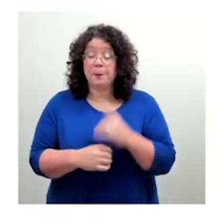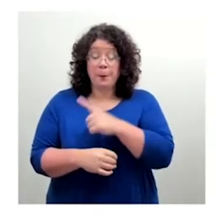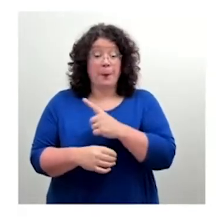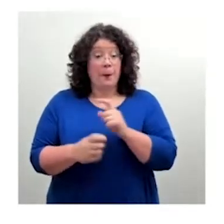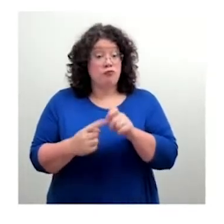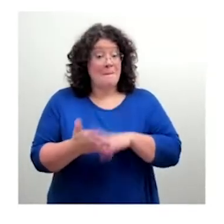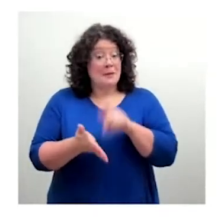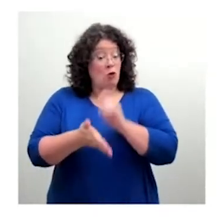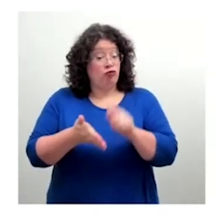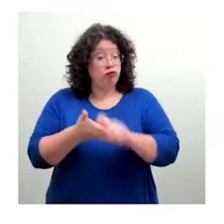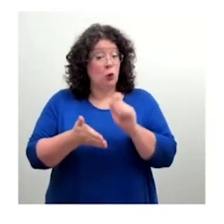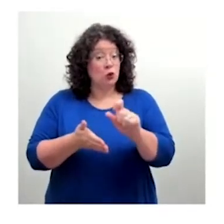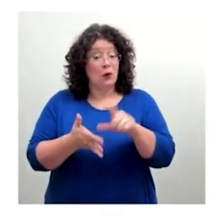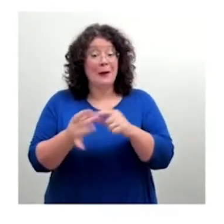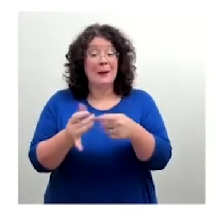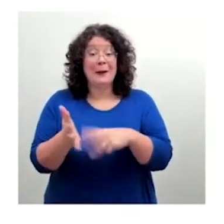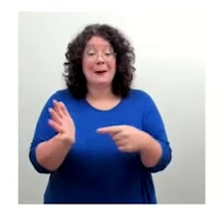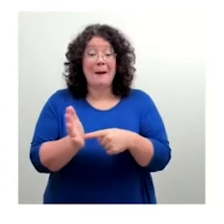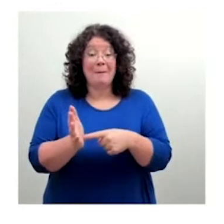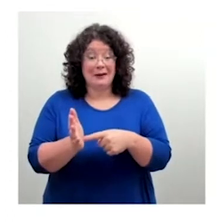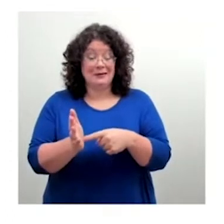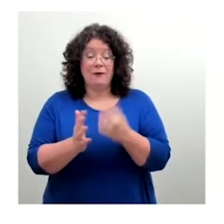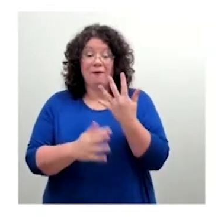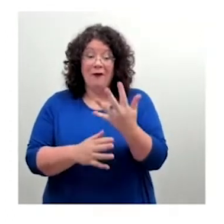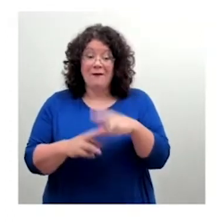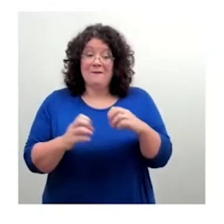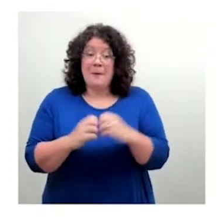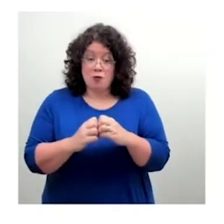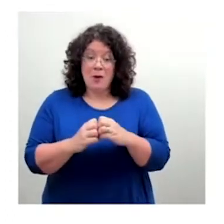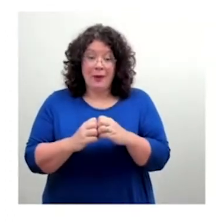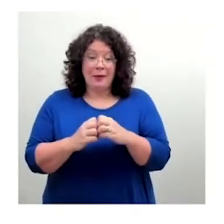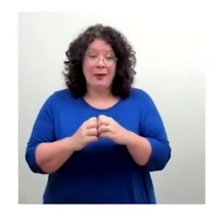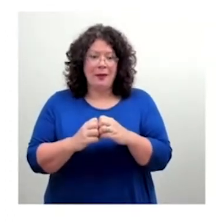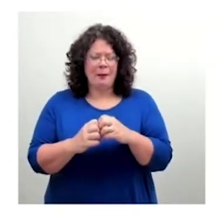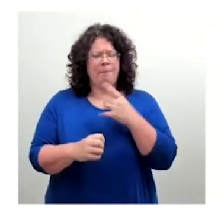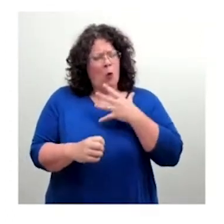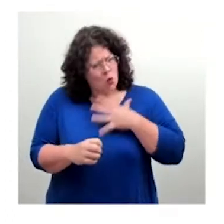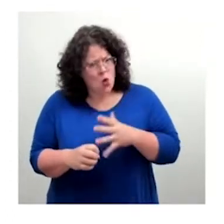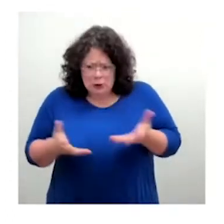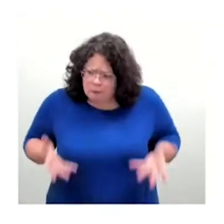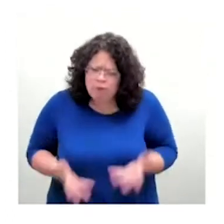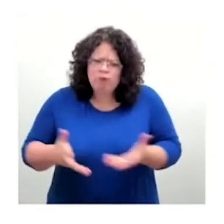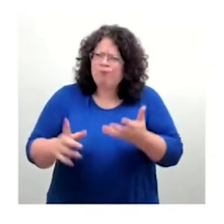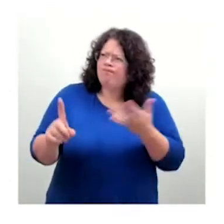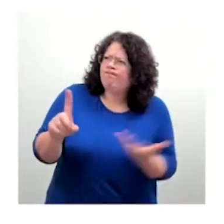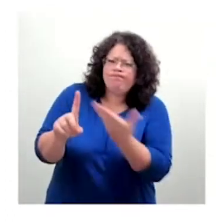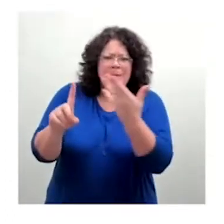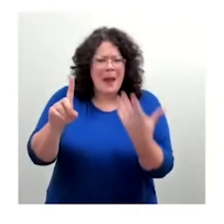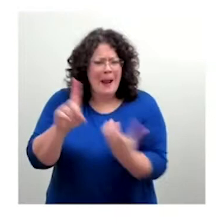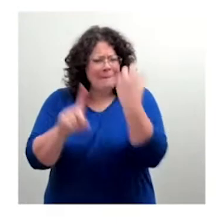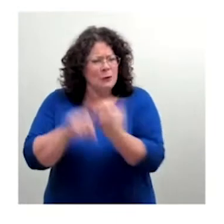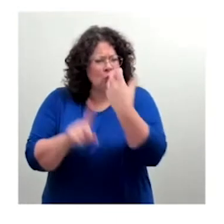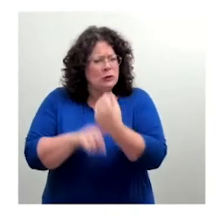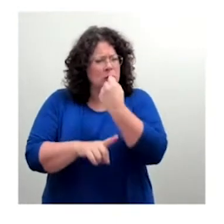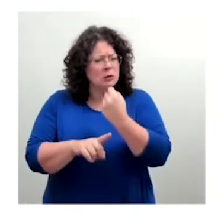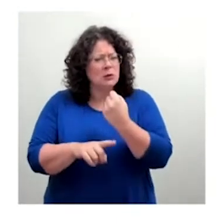Cabinet discussion about this in July, which was great for us. And I suppose his message in both of those, the letter and